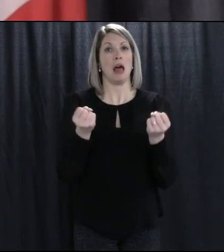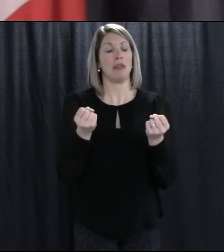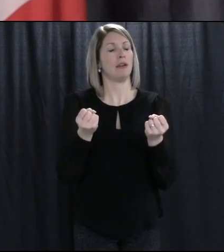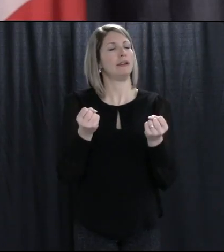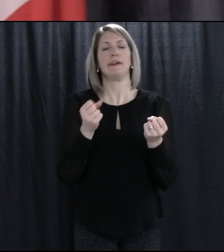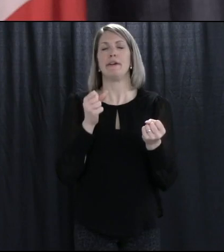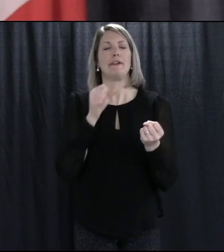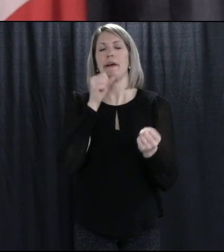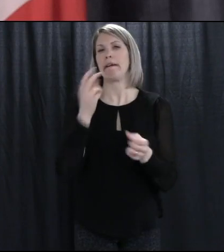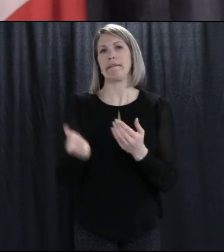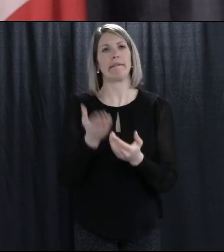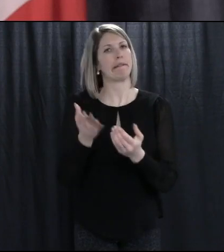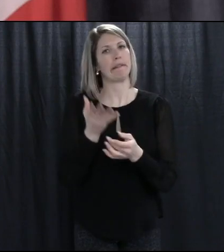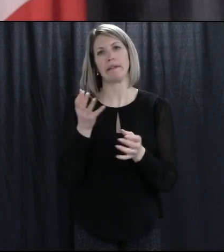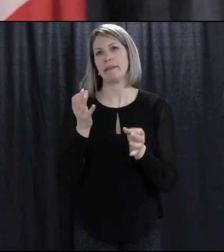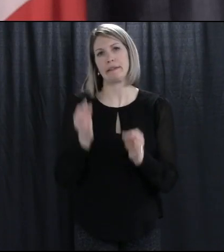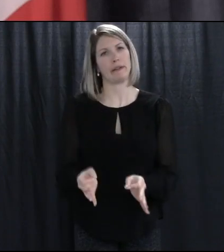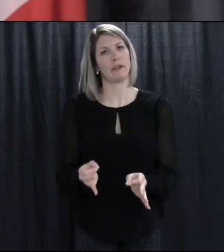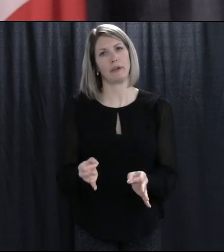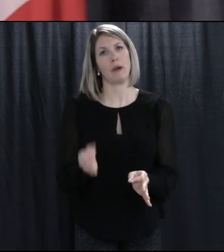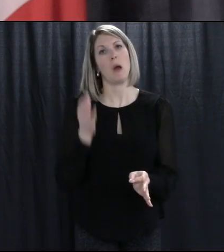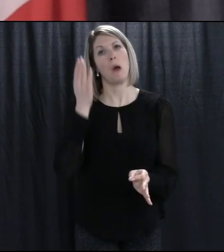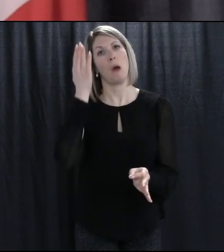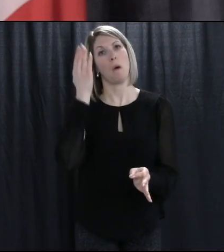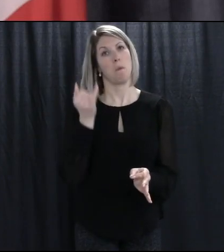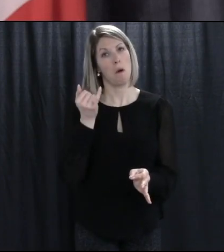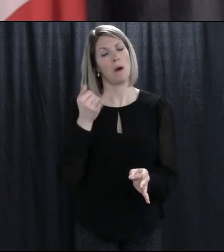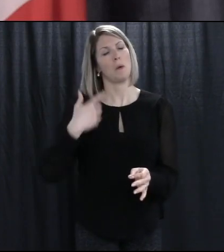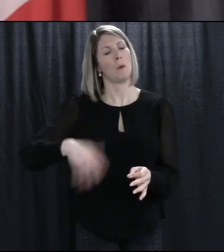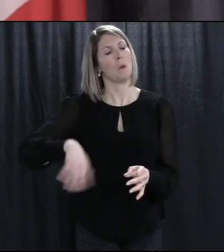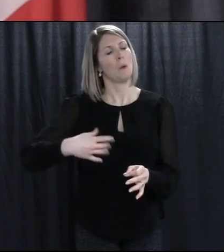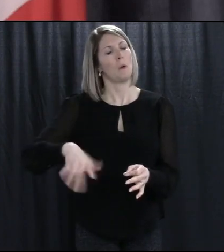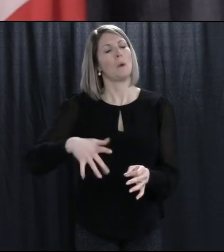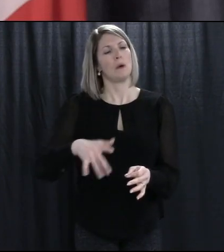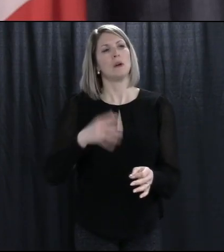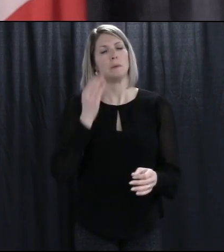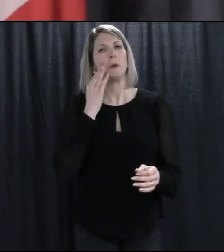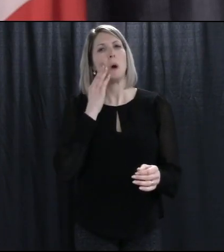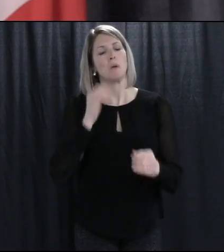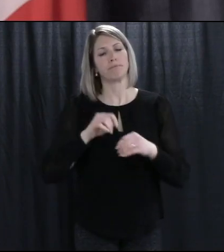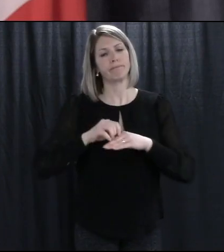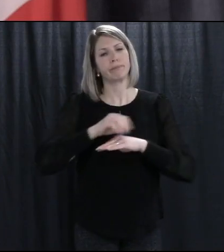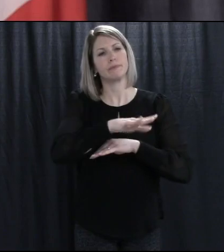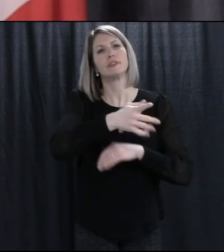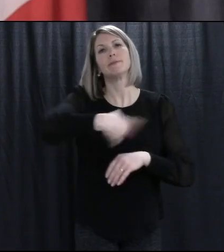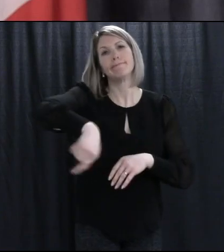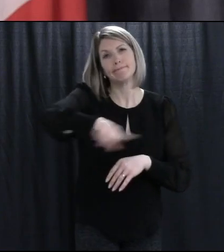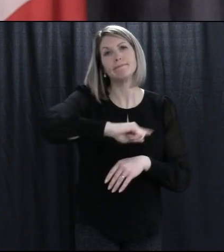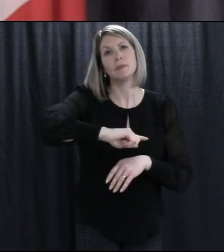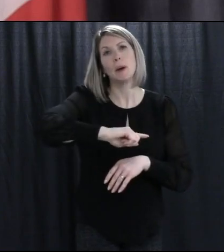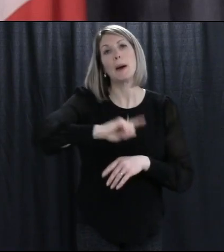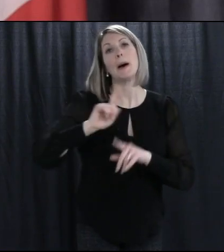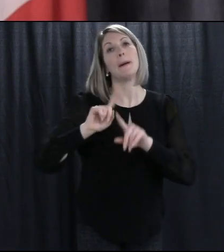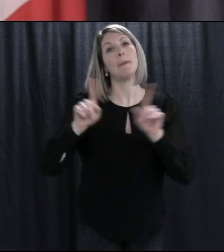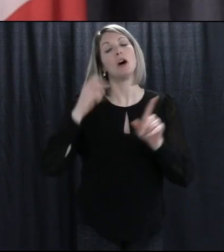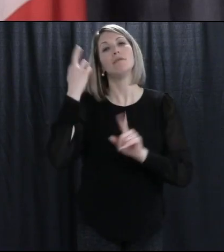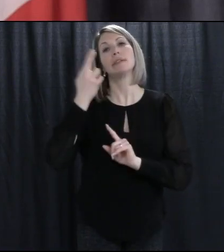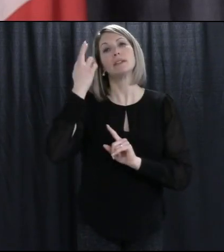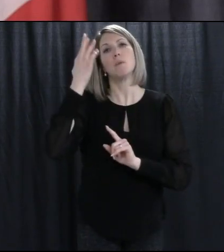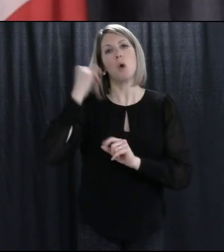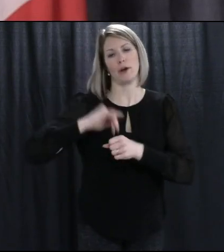our population. We require special measures to respond to the evolving situation of the COVID-19 pandemic, and